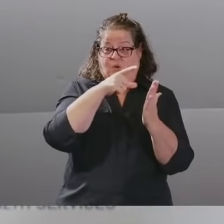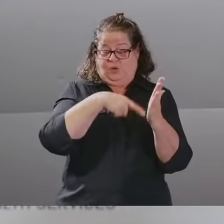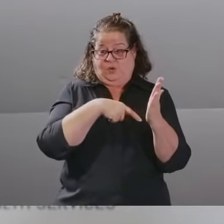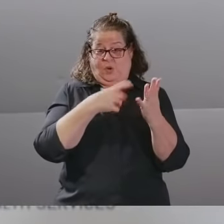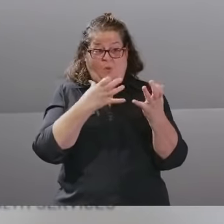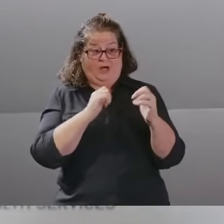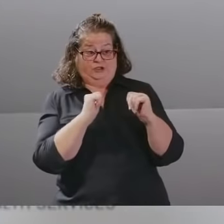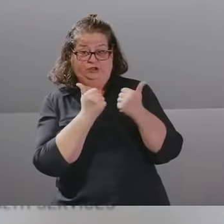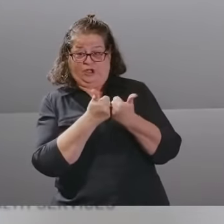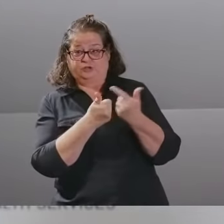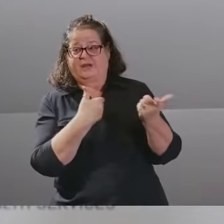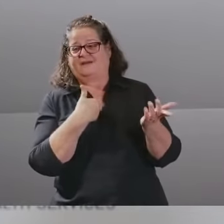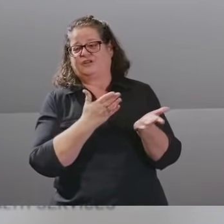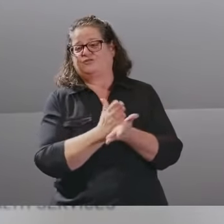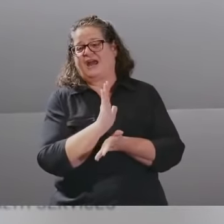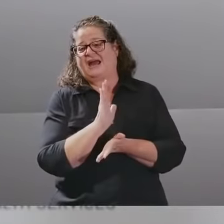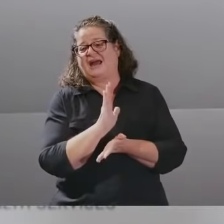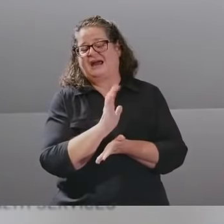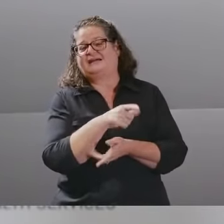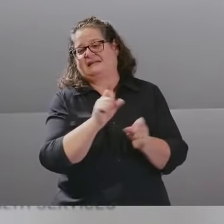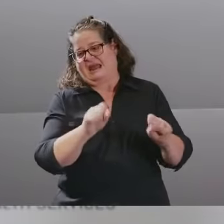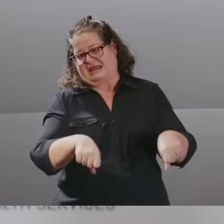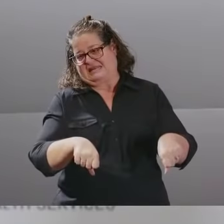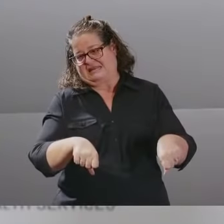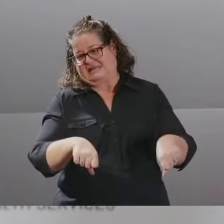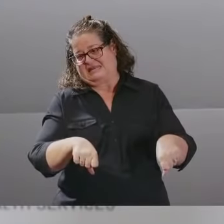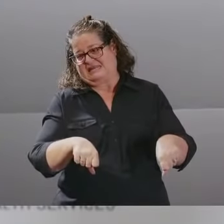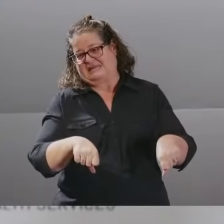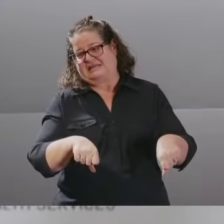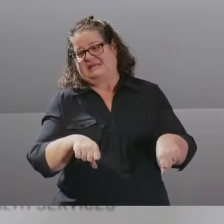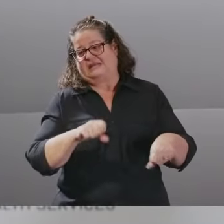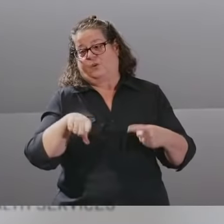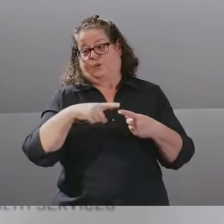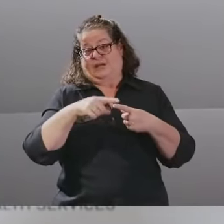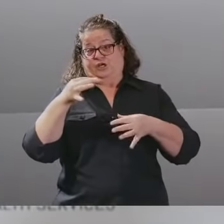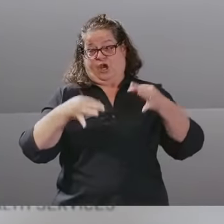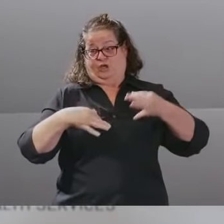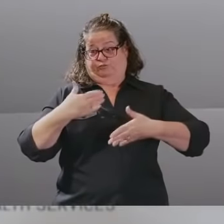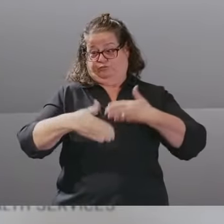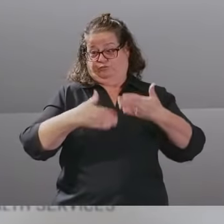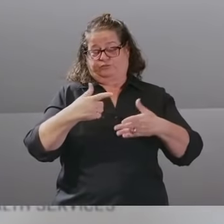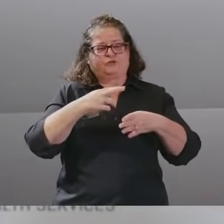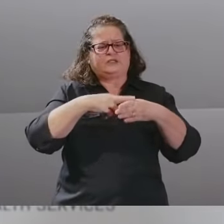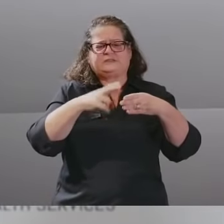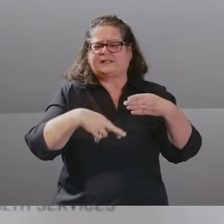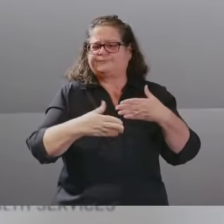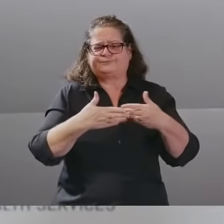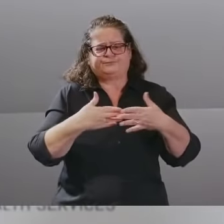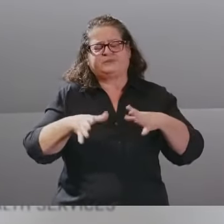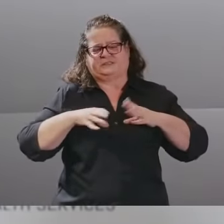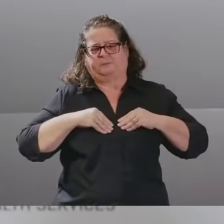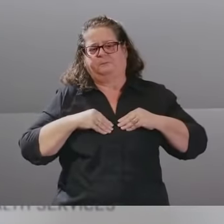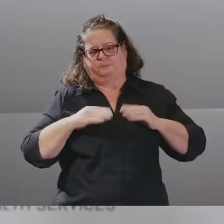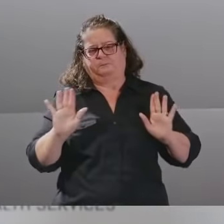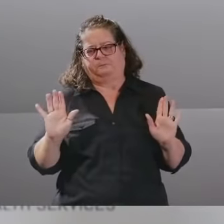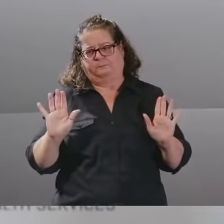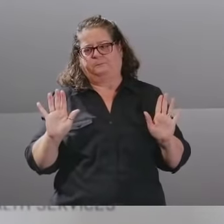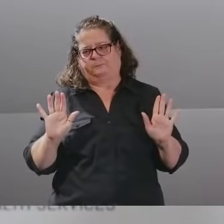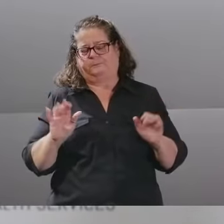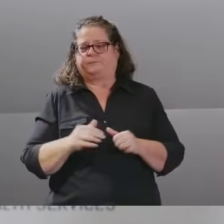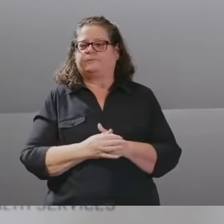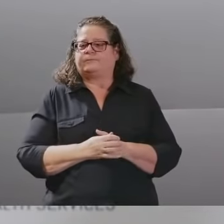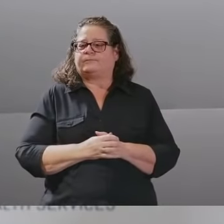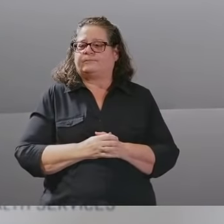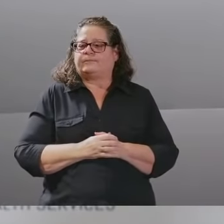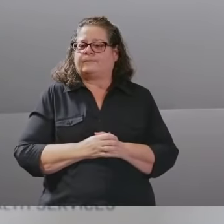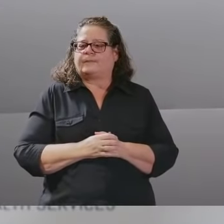are adjudicated and the process plays out, I will accept the results of the election. I do think, Matt, I do think that